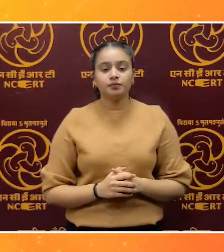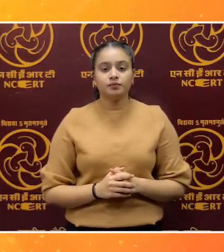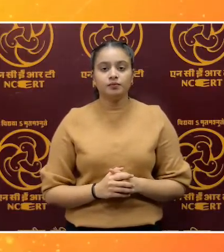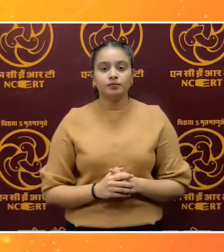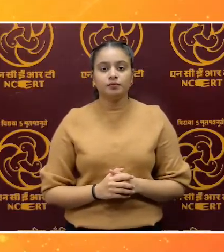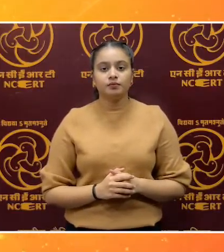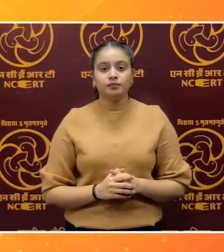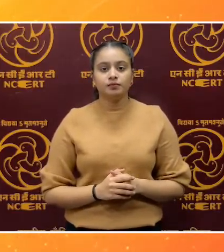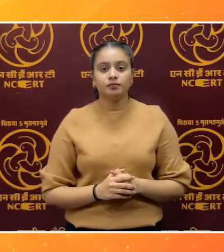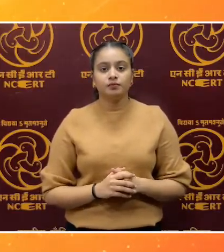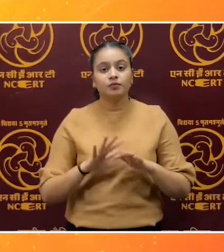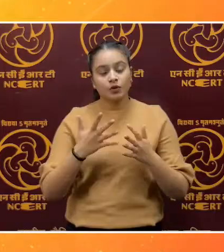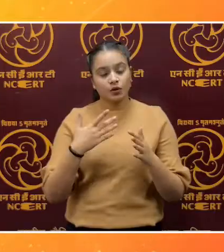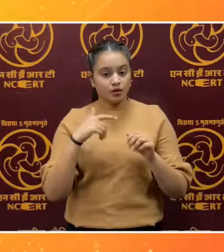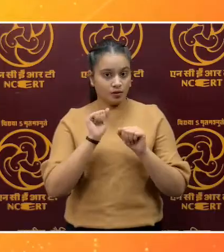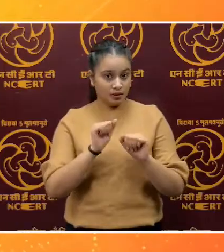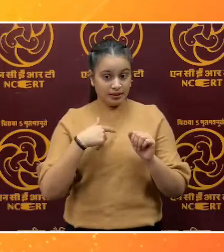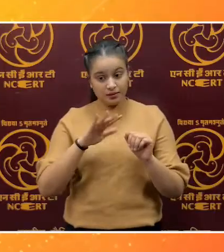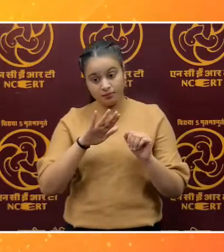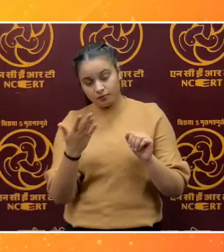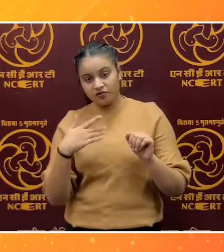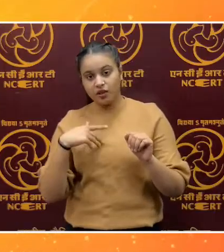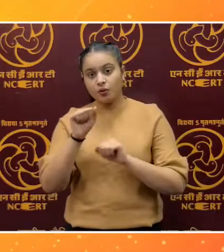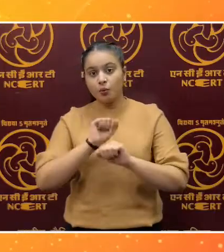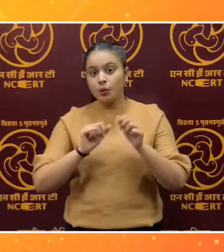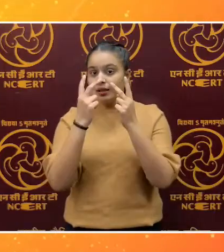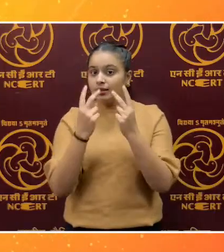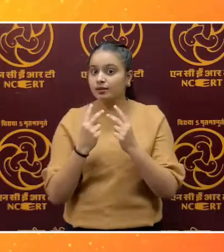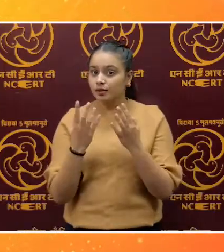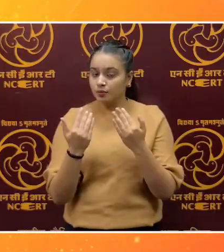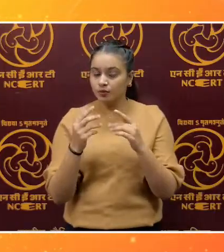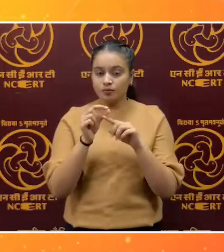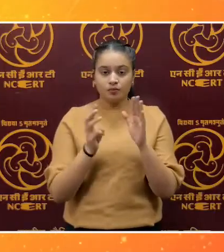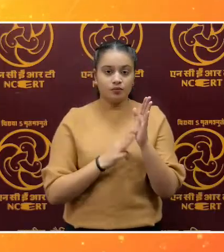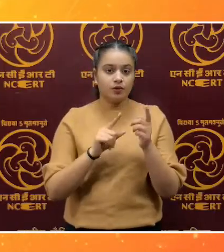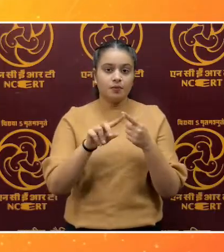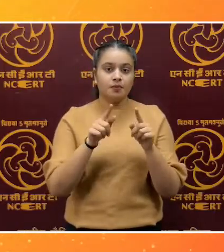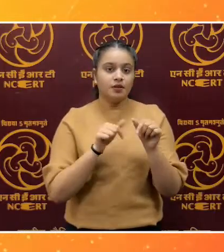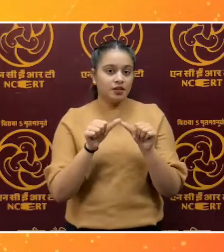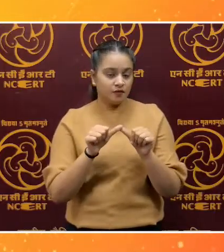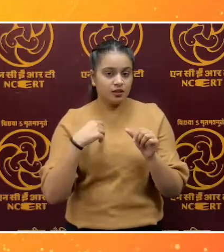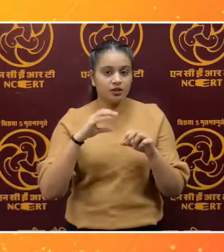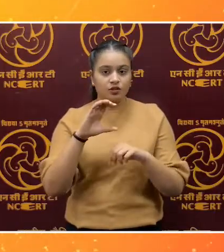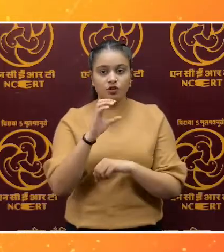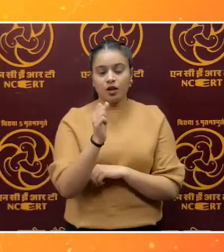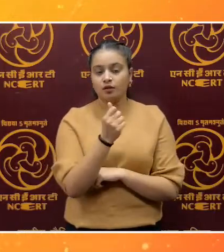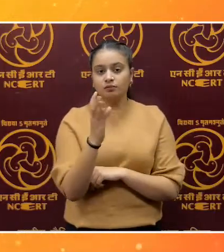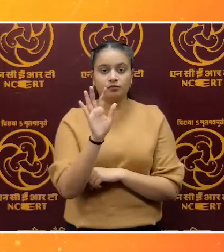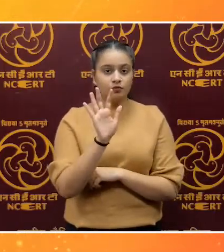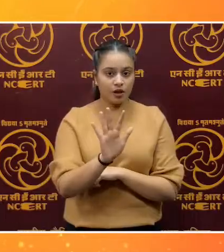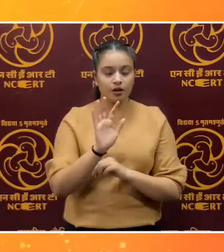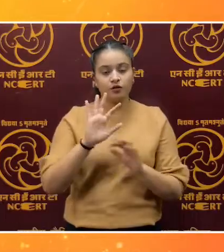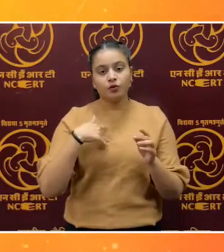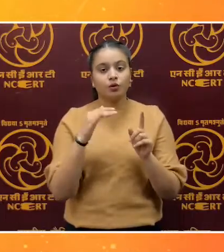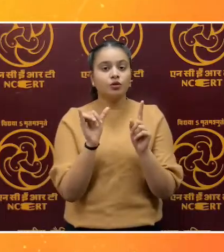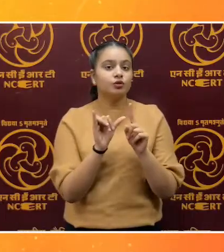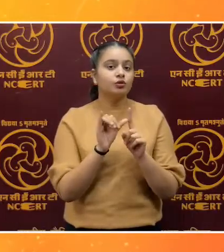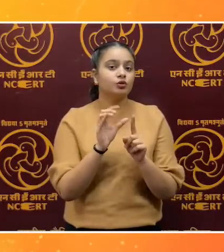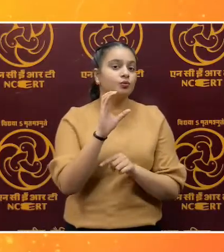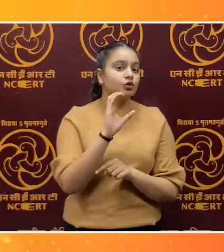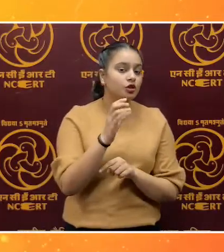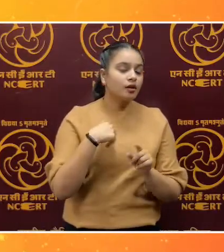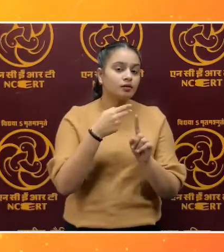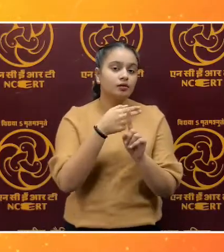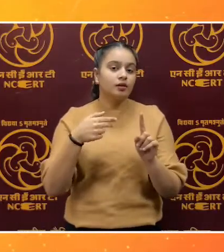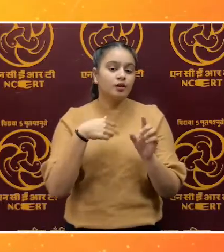dth.class5@ciet.nic.in. Apart from this, you can also watch us on PM Evidya channel number 5 and also on our YouTube channel, that